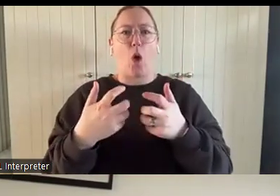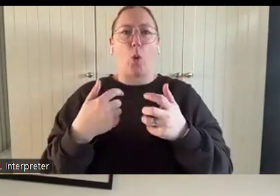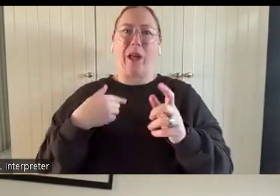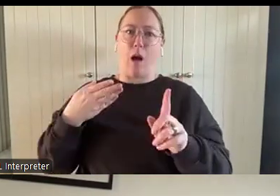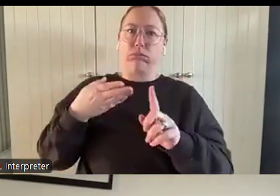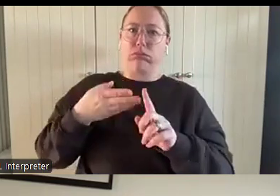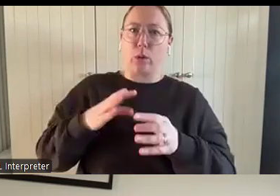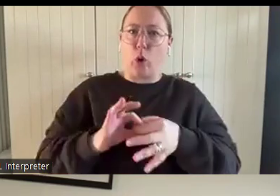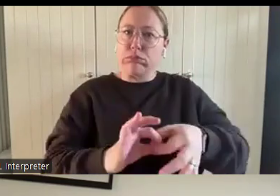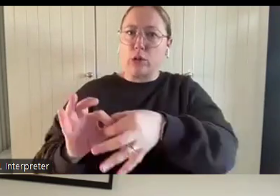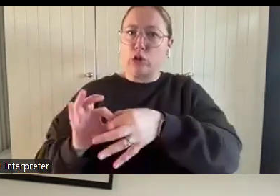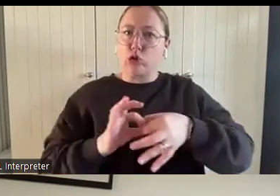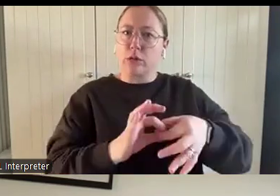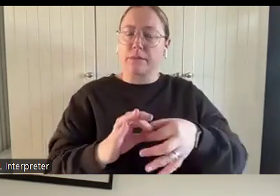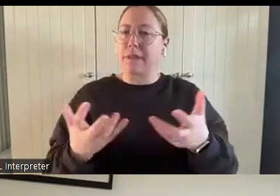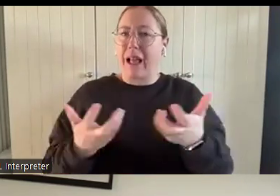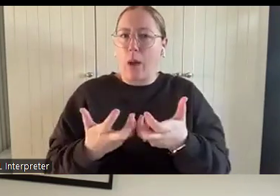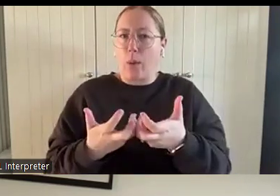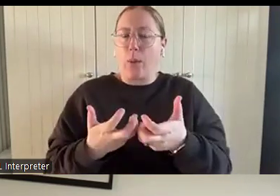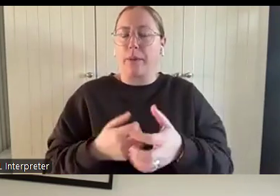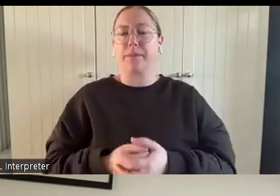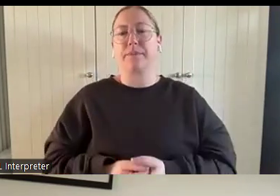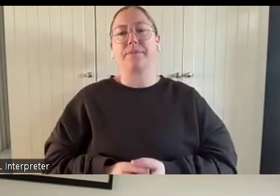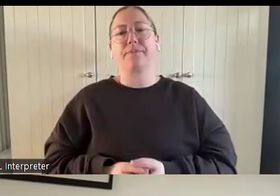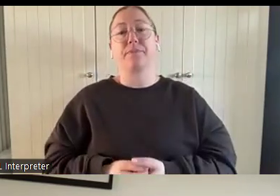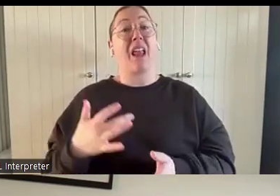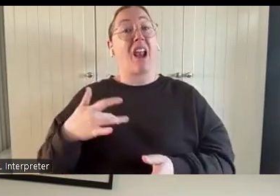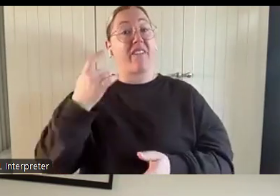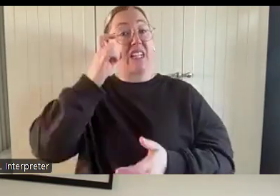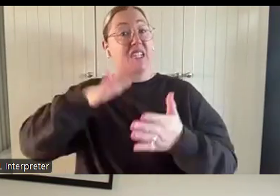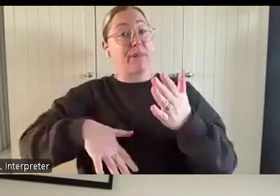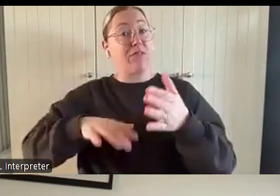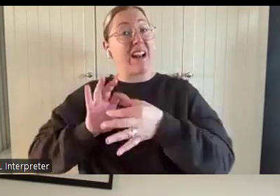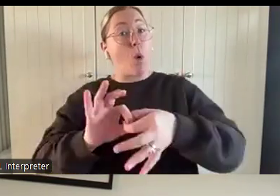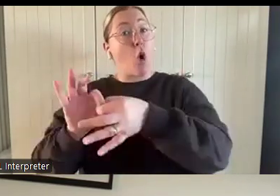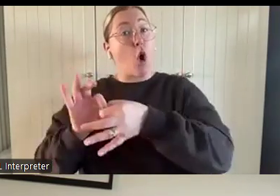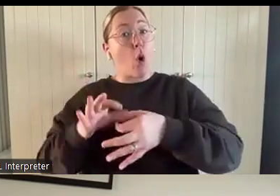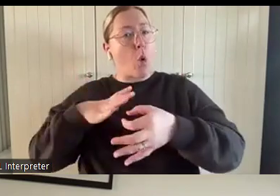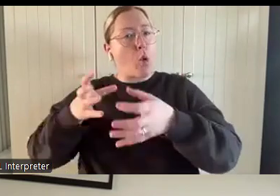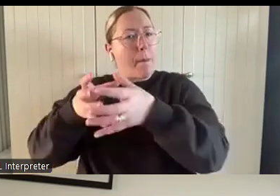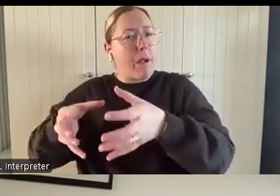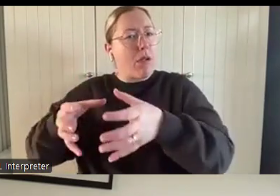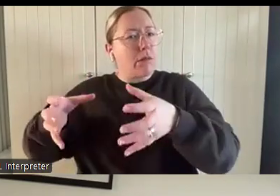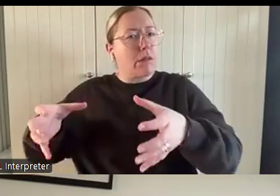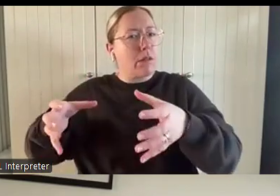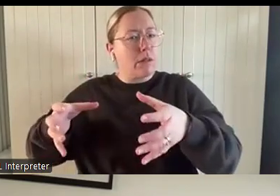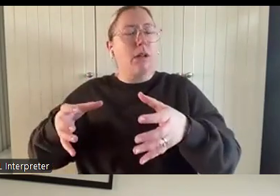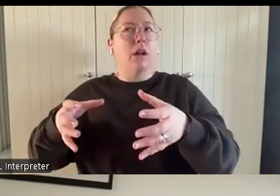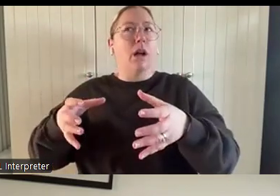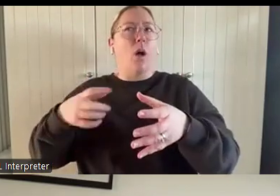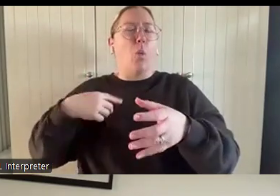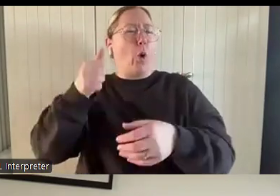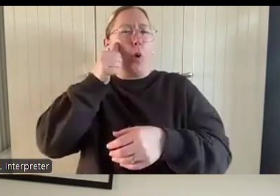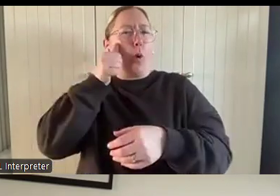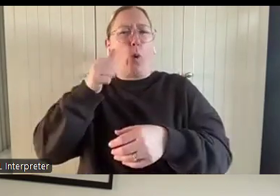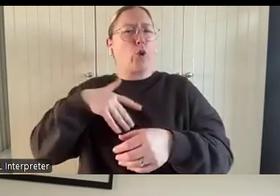practice. When we began building our lived experience network, we knew we didn't want to simply invite people in and then impose a